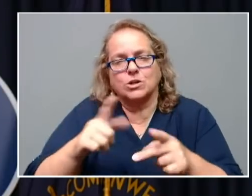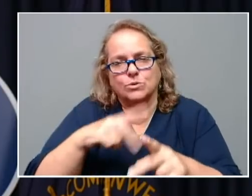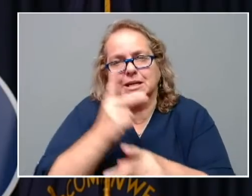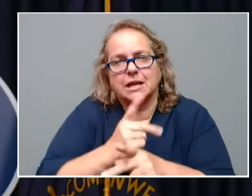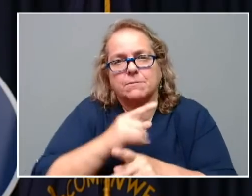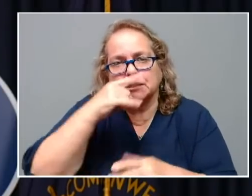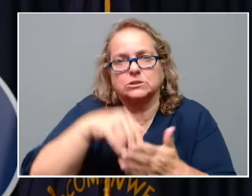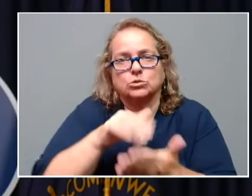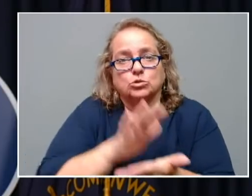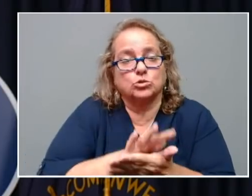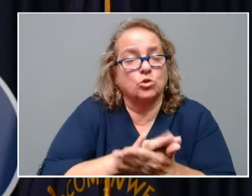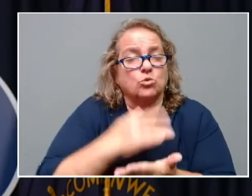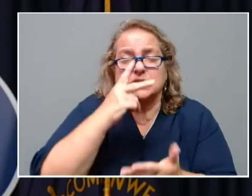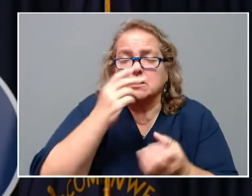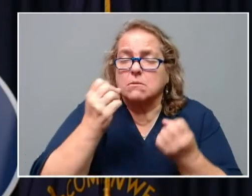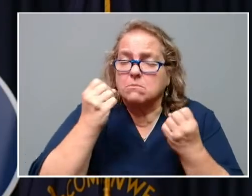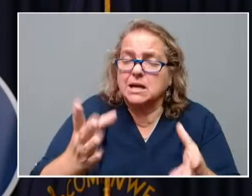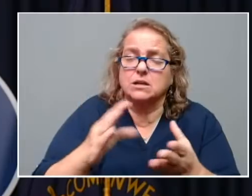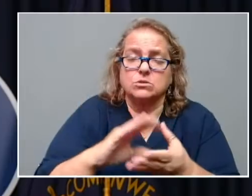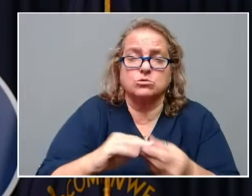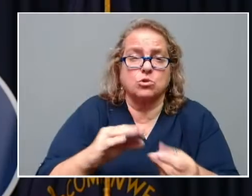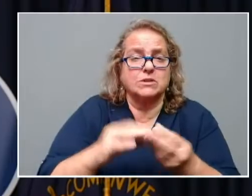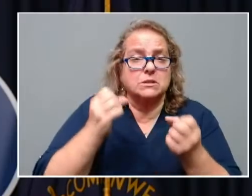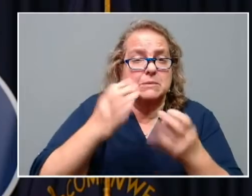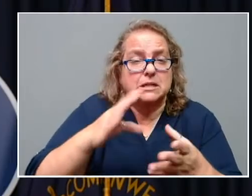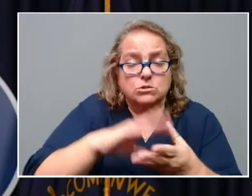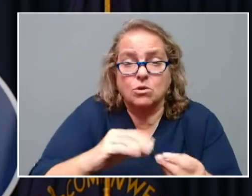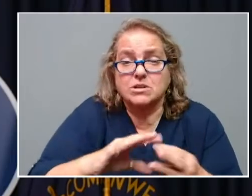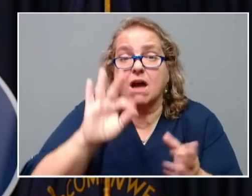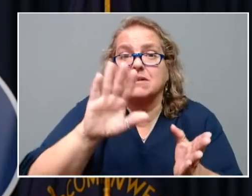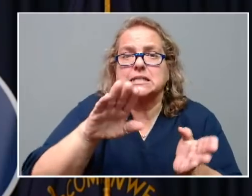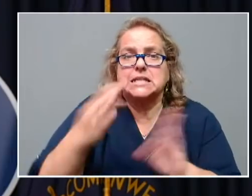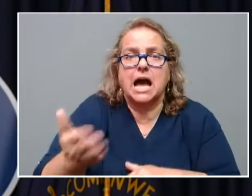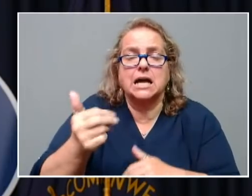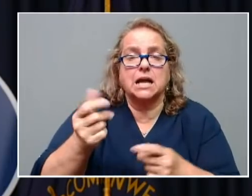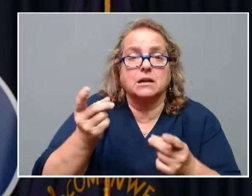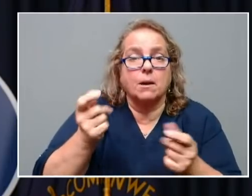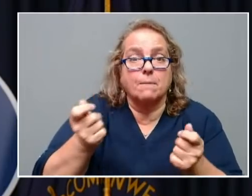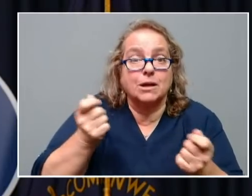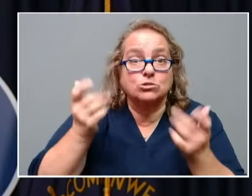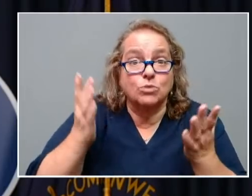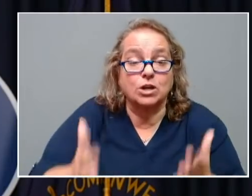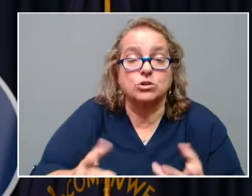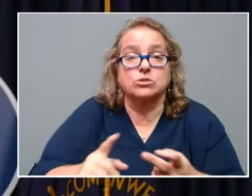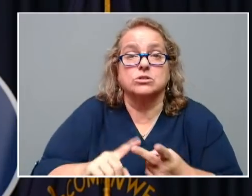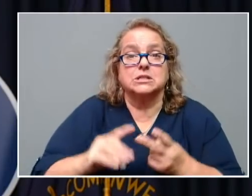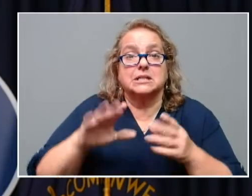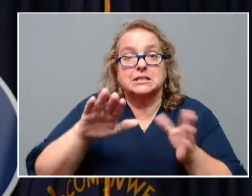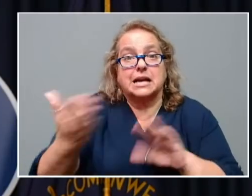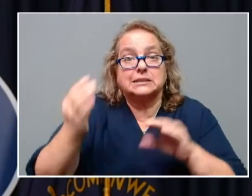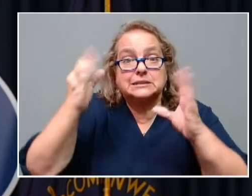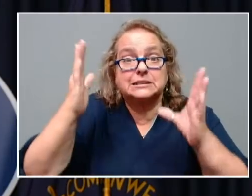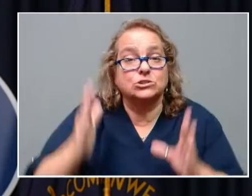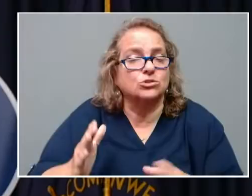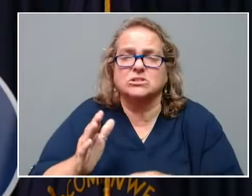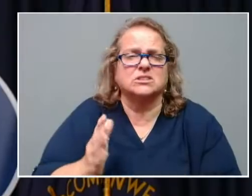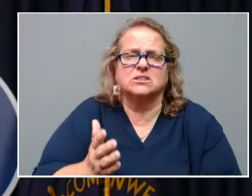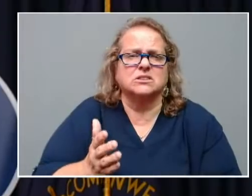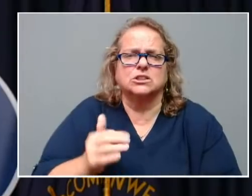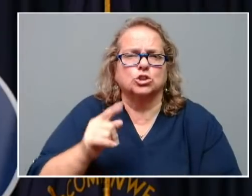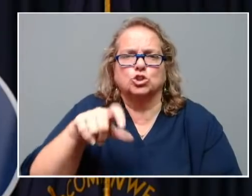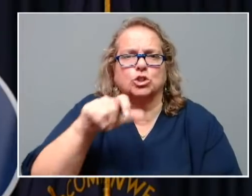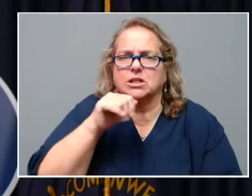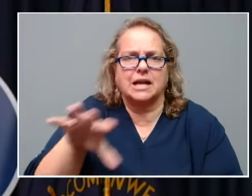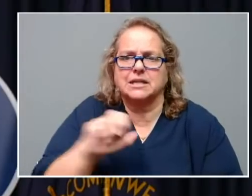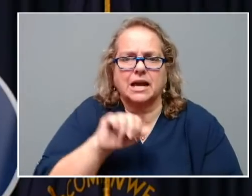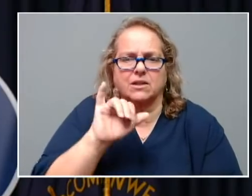story after story of dead administrators and teachers, and it shouldn't take that. Anyone